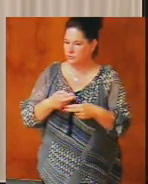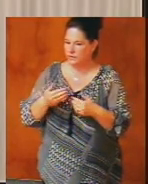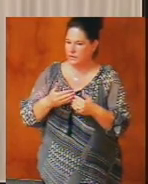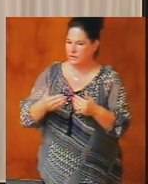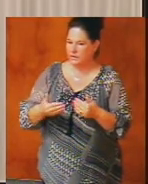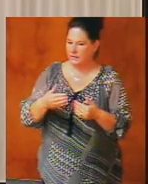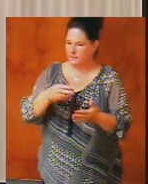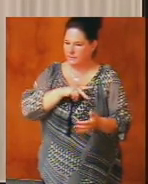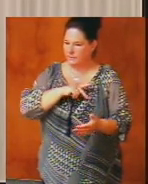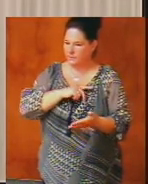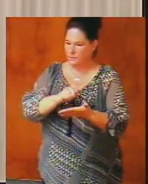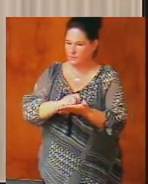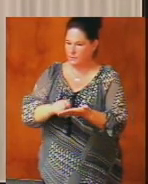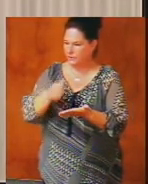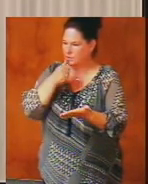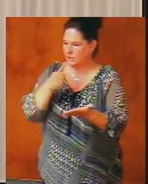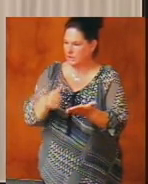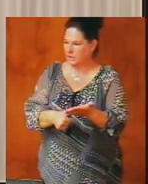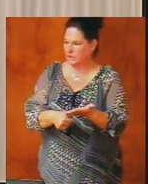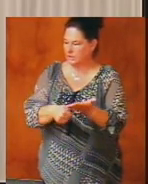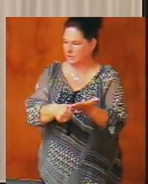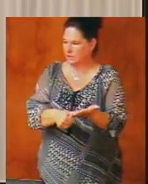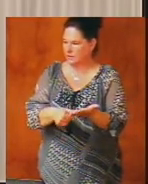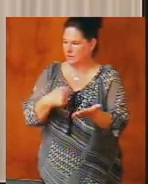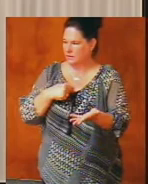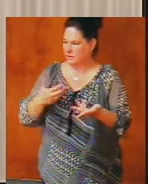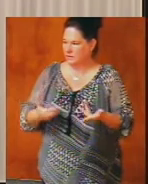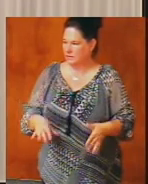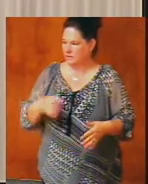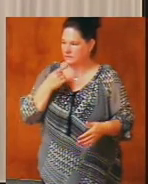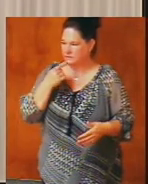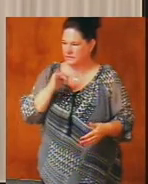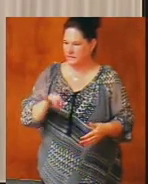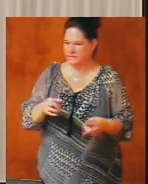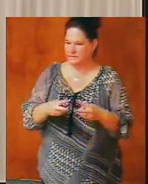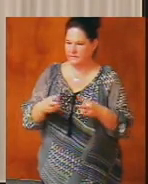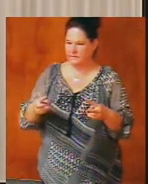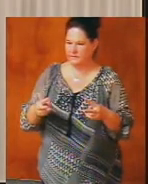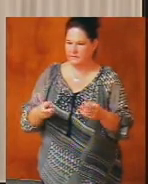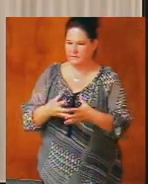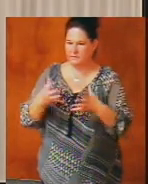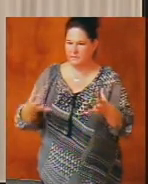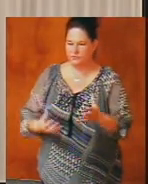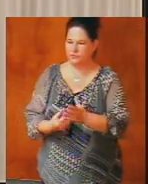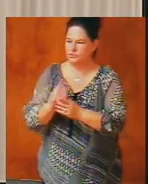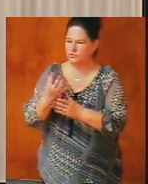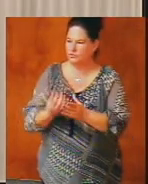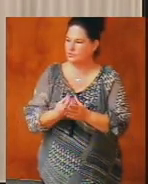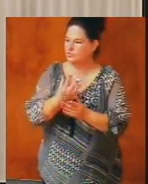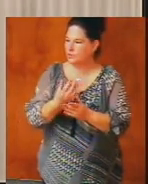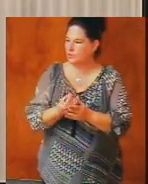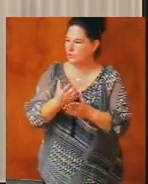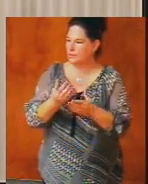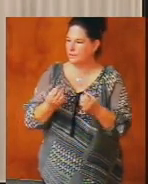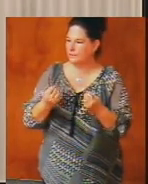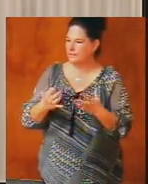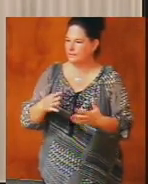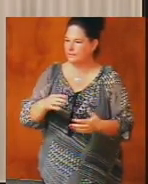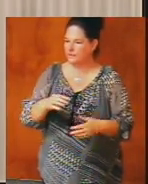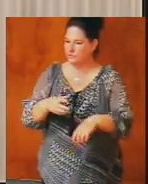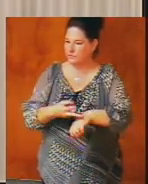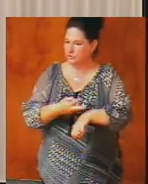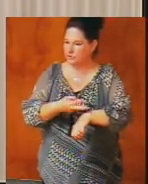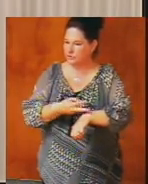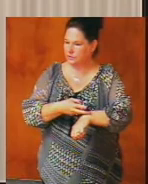Paul wrote this letter. I've already mentioned that it was a very fertile area. There were flocks of sheep that